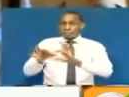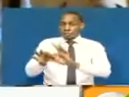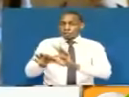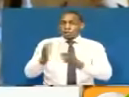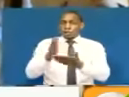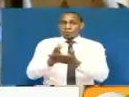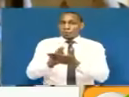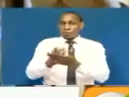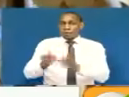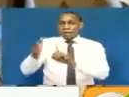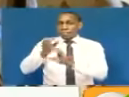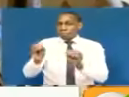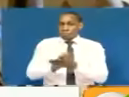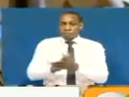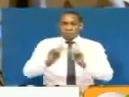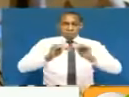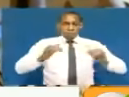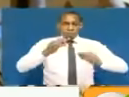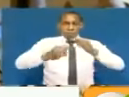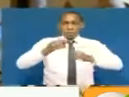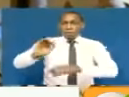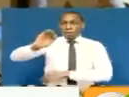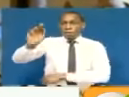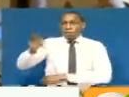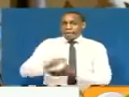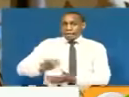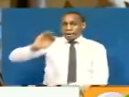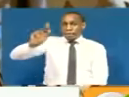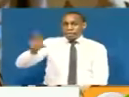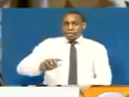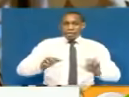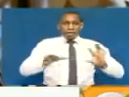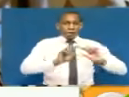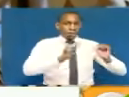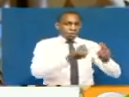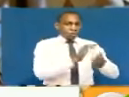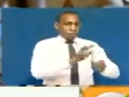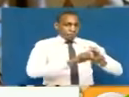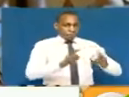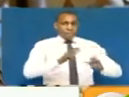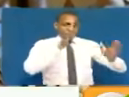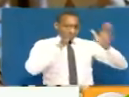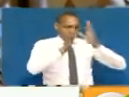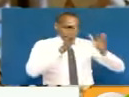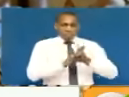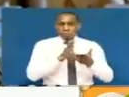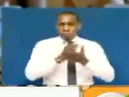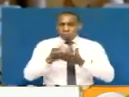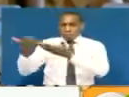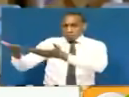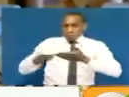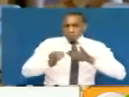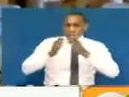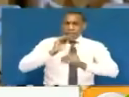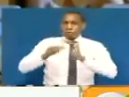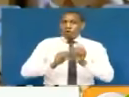still remaining a mirage as cracks intensify in the mountain, the Mount Kenya Unity Forum has kick-started an initiative to bring all